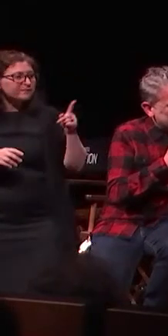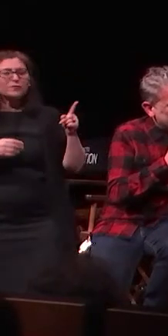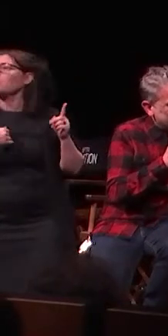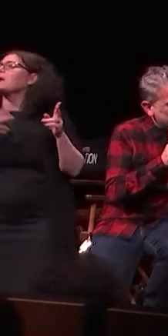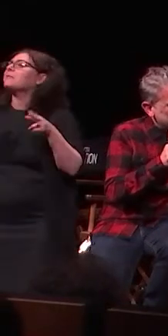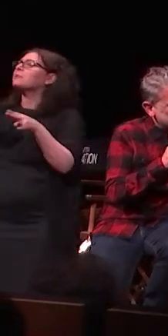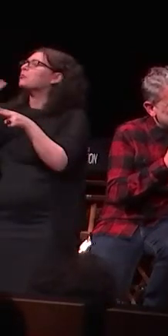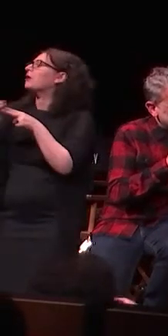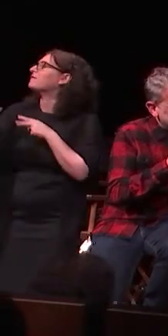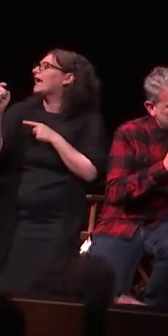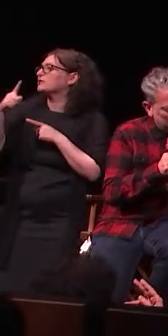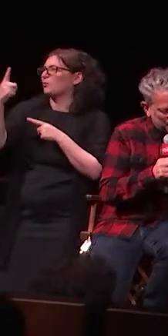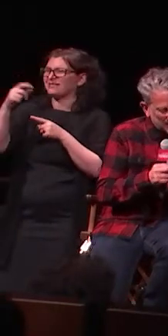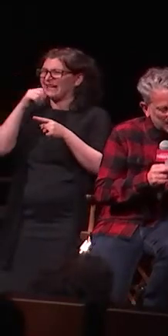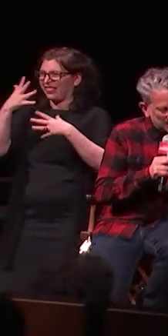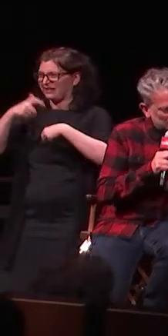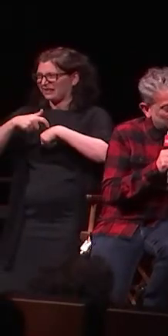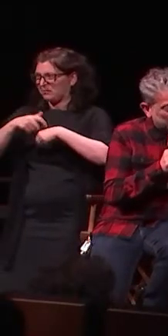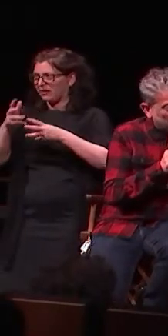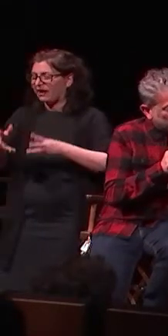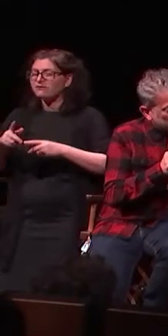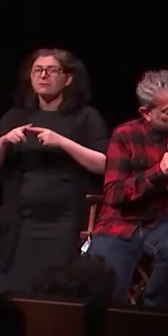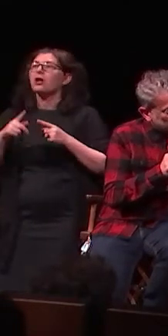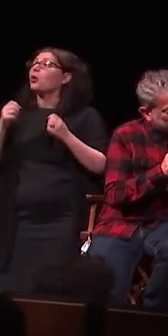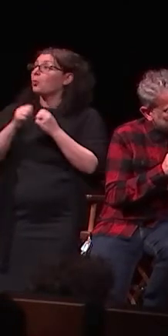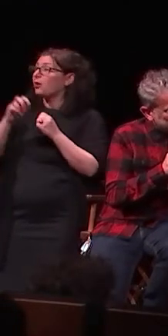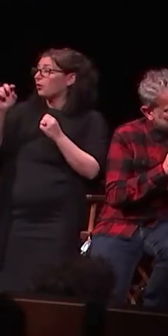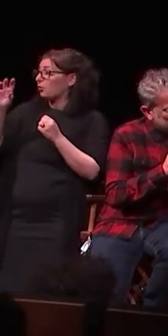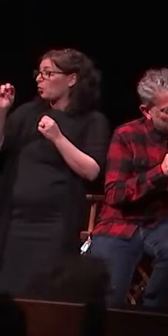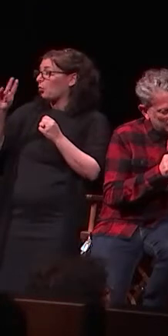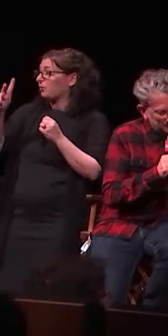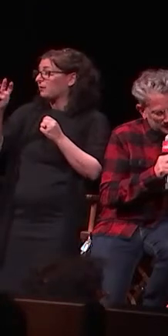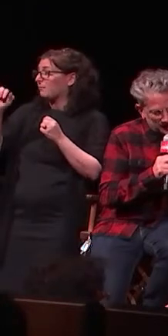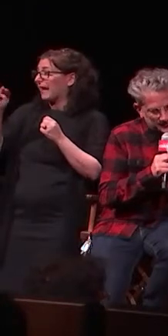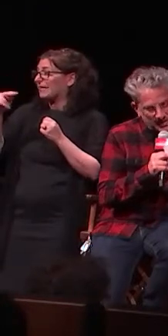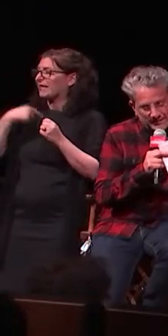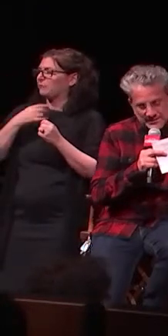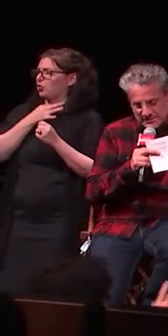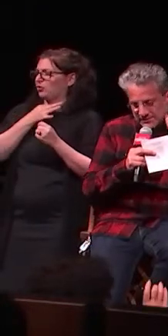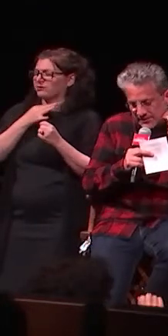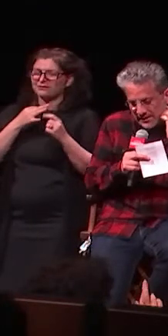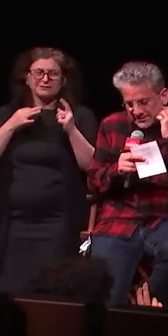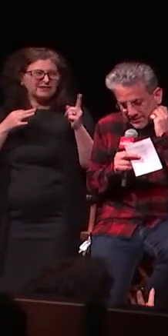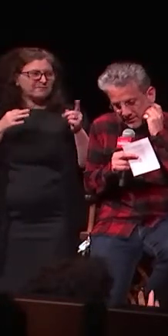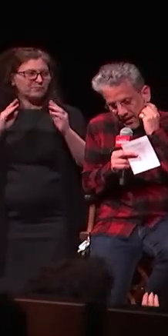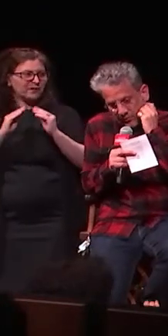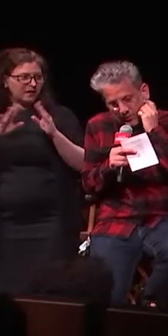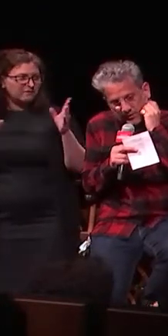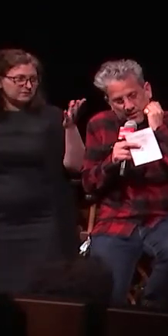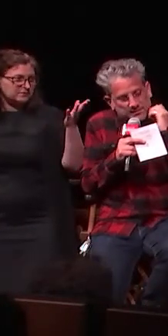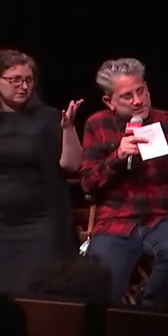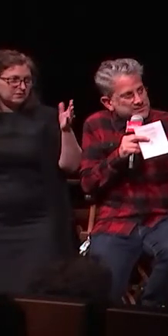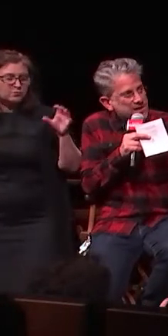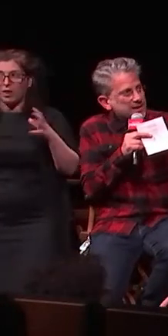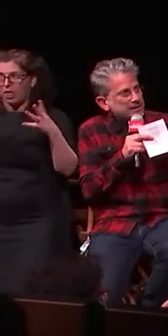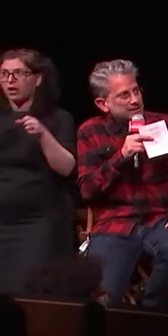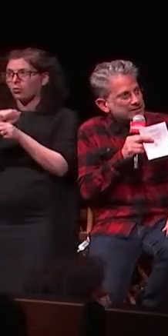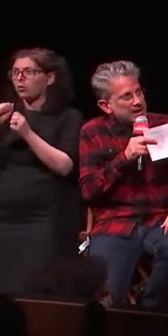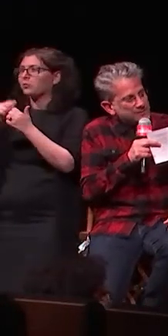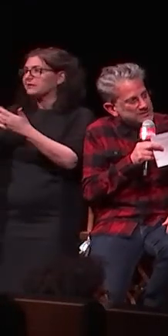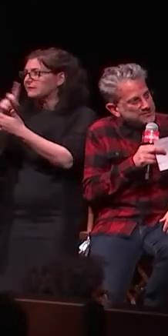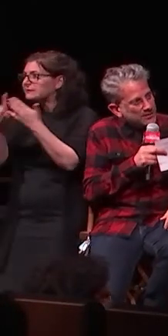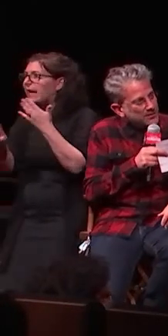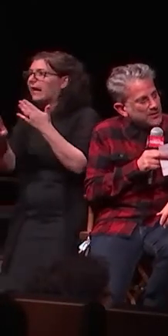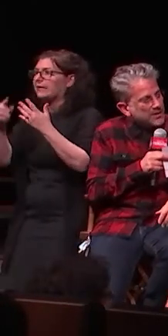question here and there. We don't have much time, but so with Quarkman, I'm curious, is obviously you guys did a lot of work on design